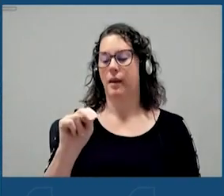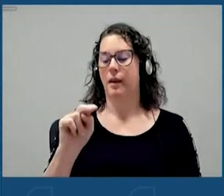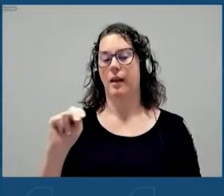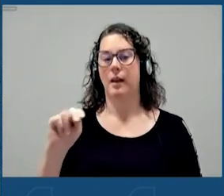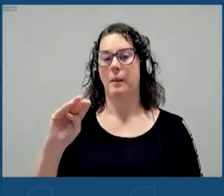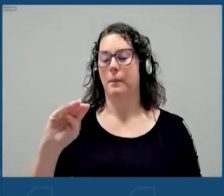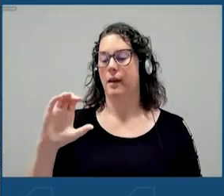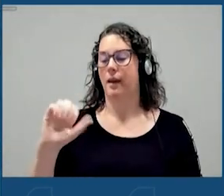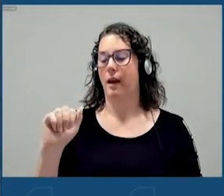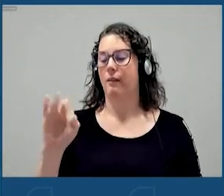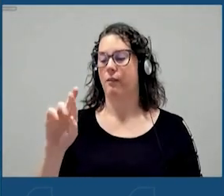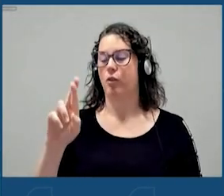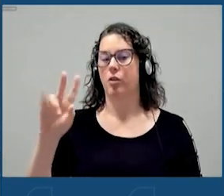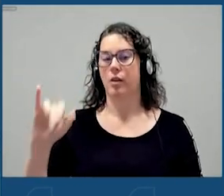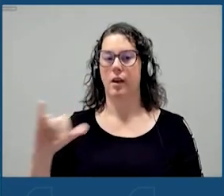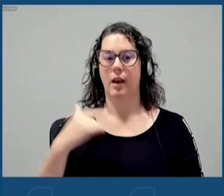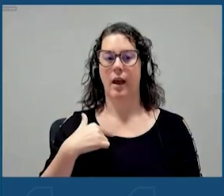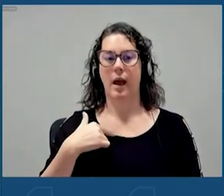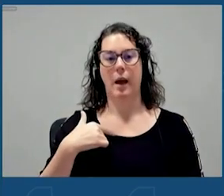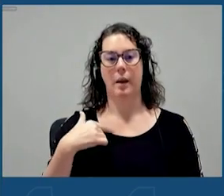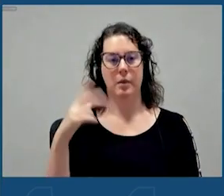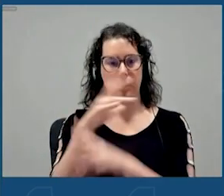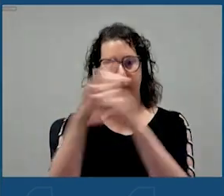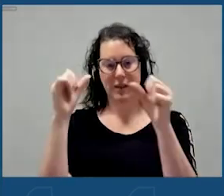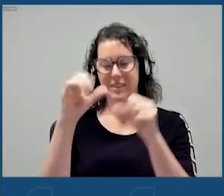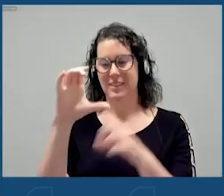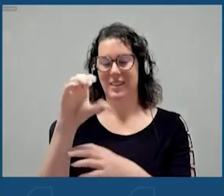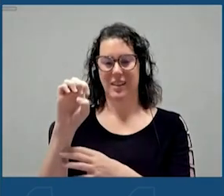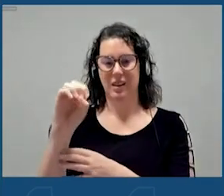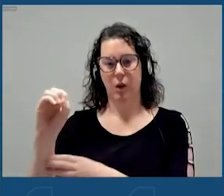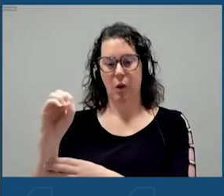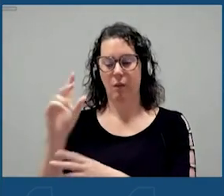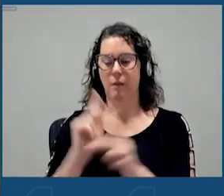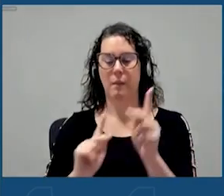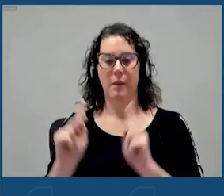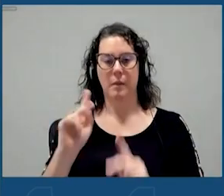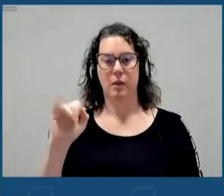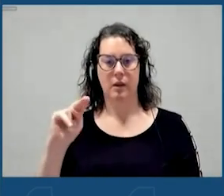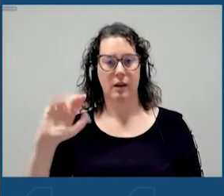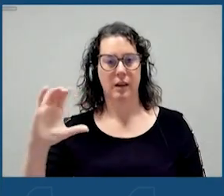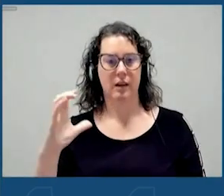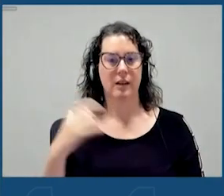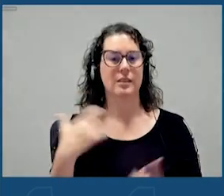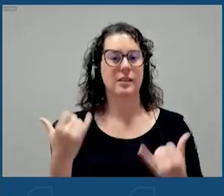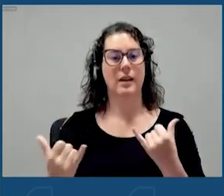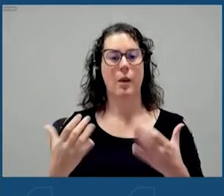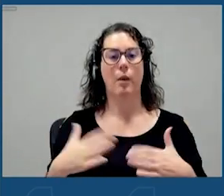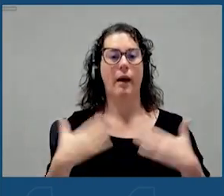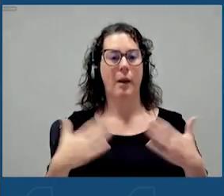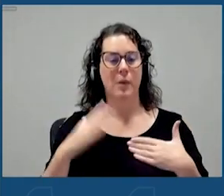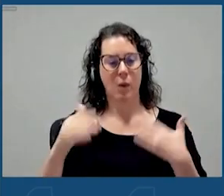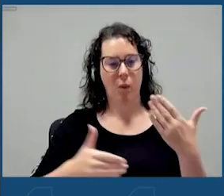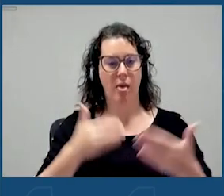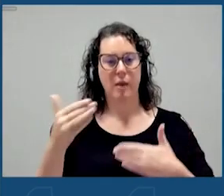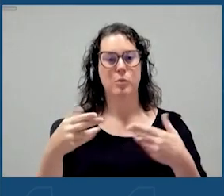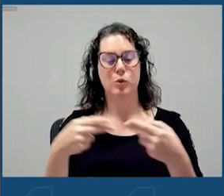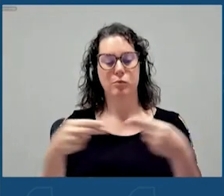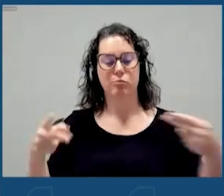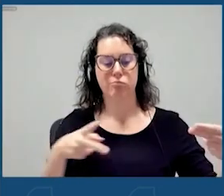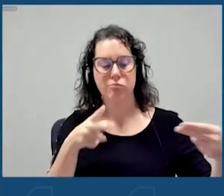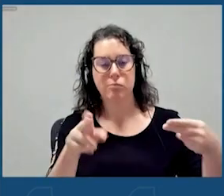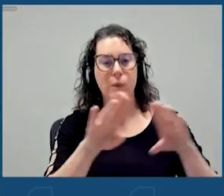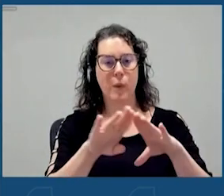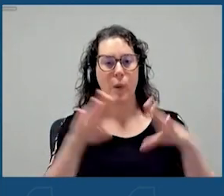and CEO at People Inc. And today we are proud to welcome you to the ribbon cutting and opening celebration